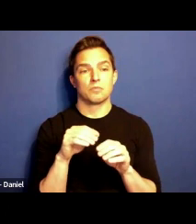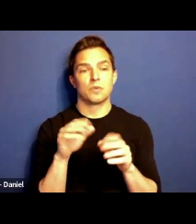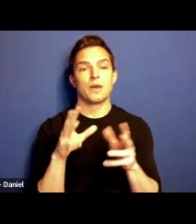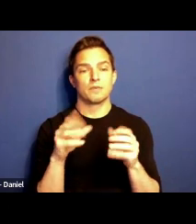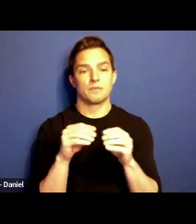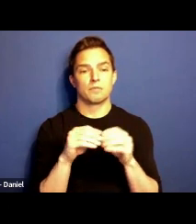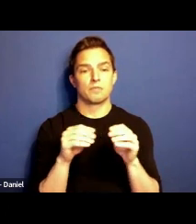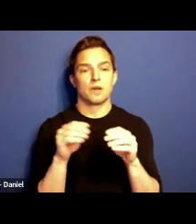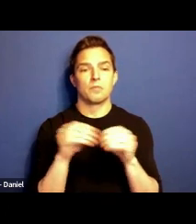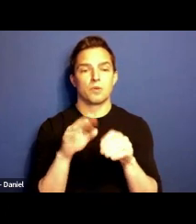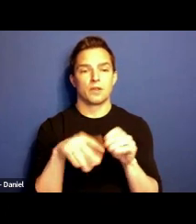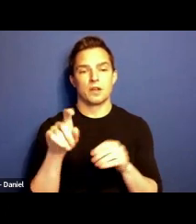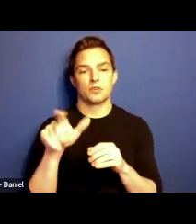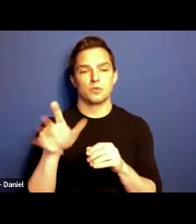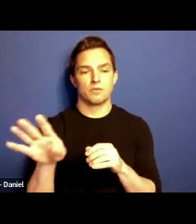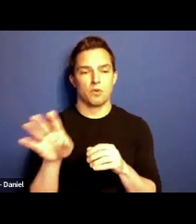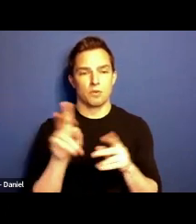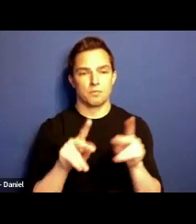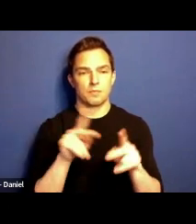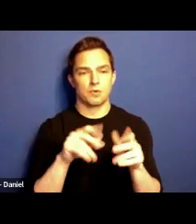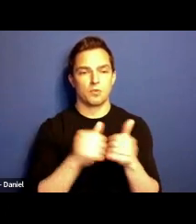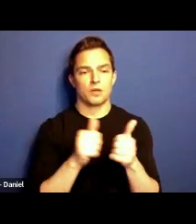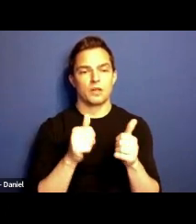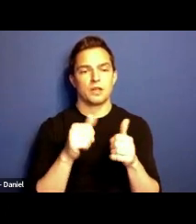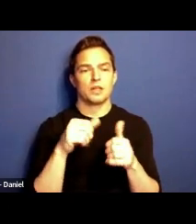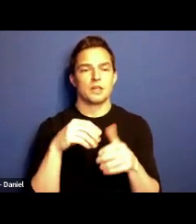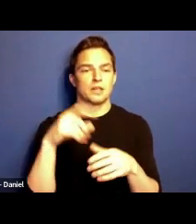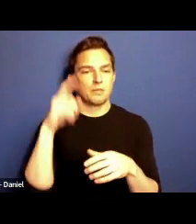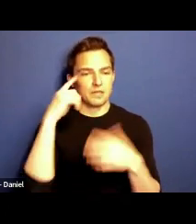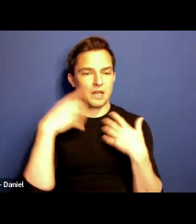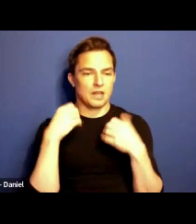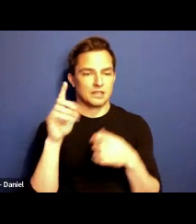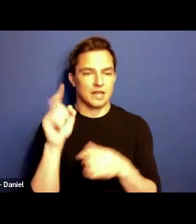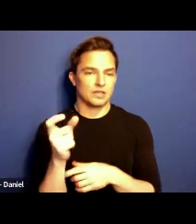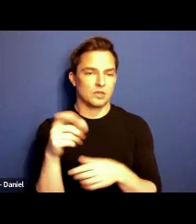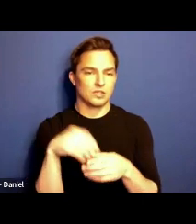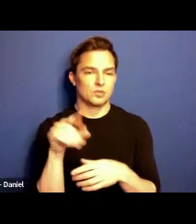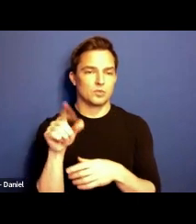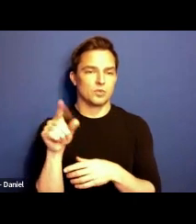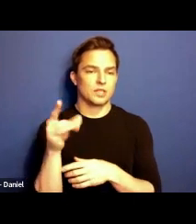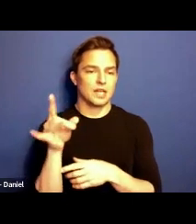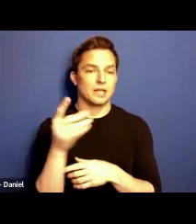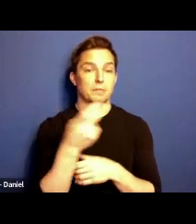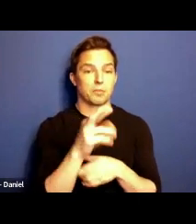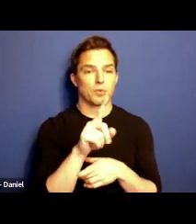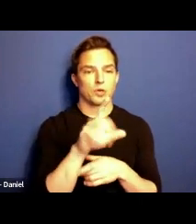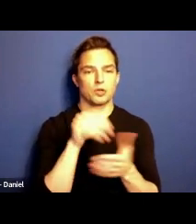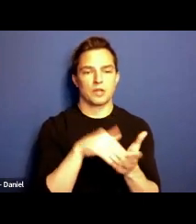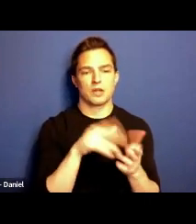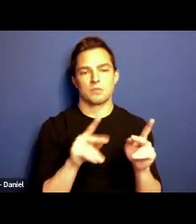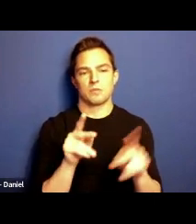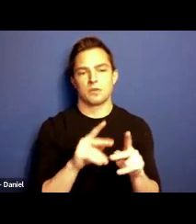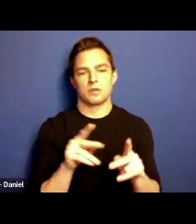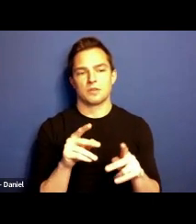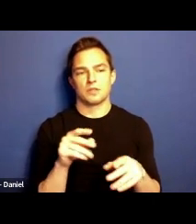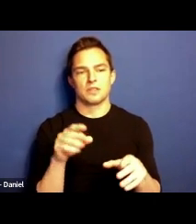facility bed with a mental health diagnosis in 2018. It's 2019 data for the nursing home